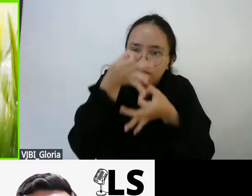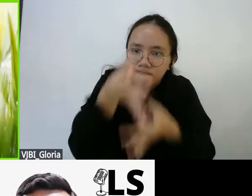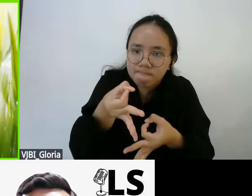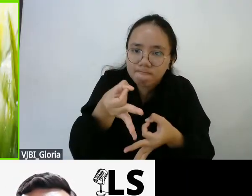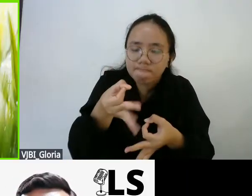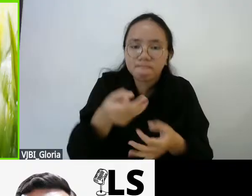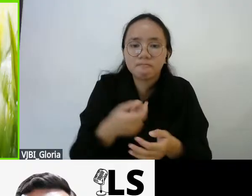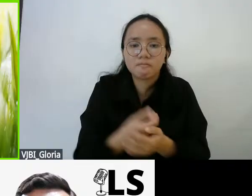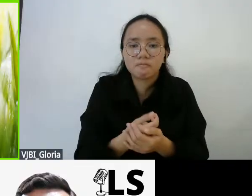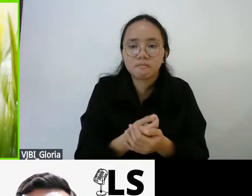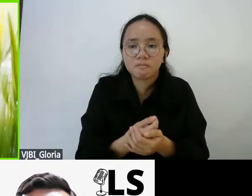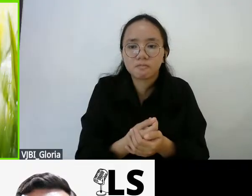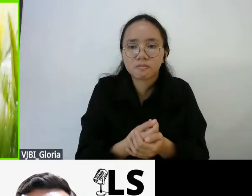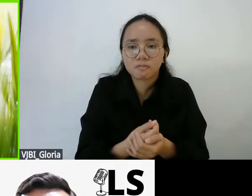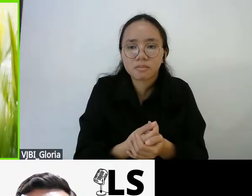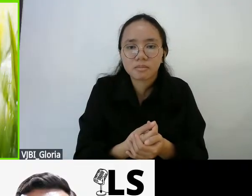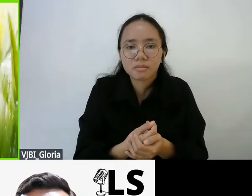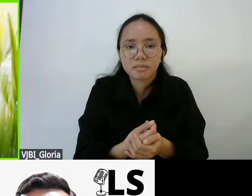It's